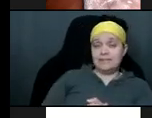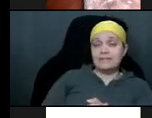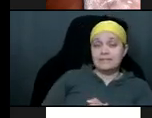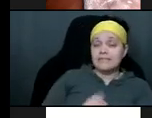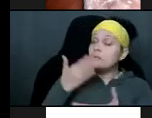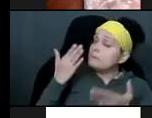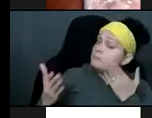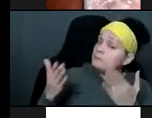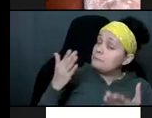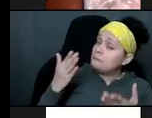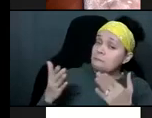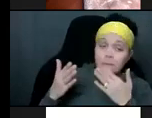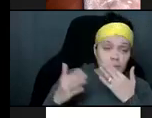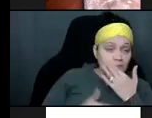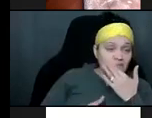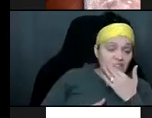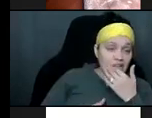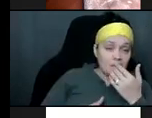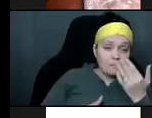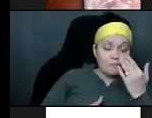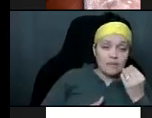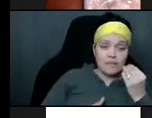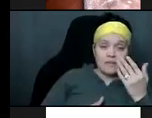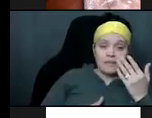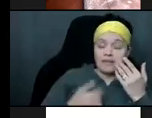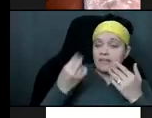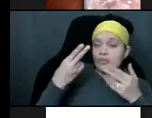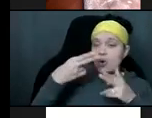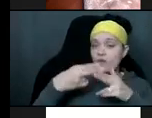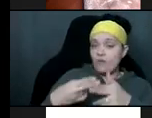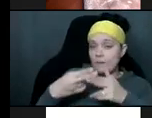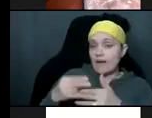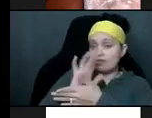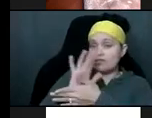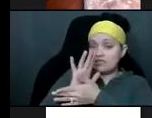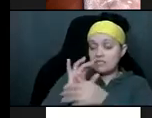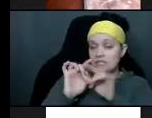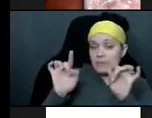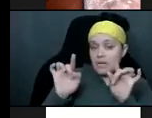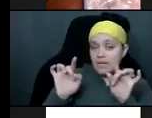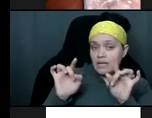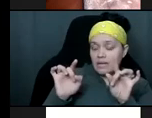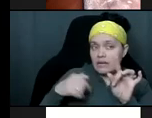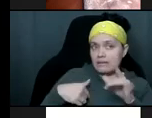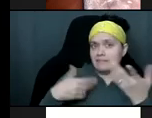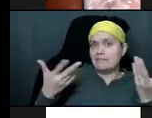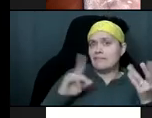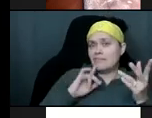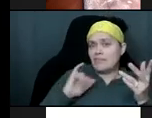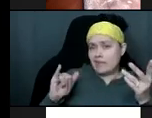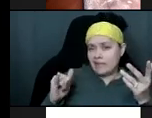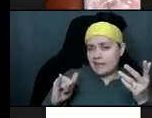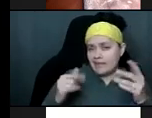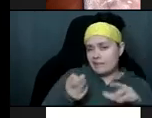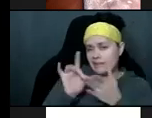Maybe a big hunk. It was recorded as 12 pounds of cheese, but oh my, really?